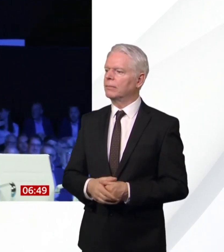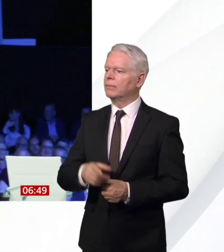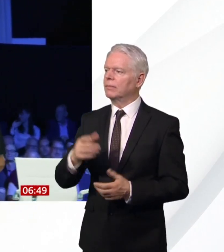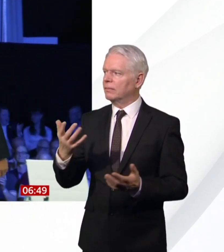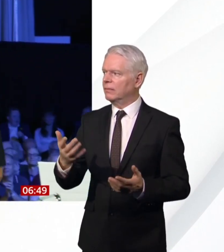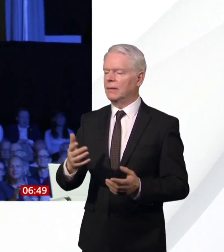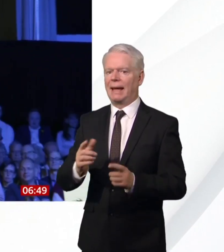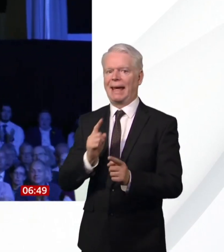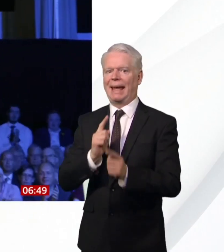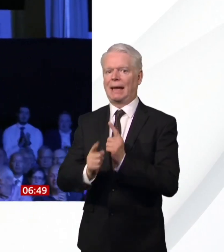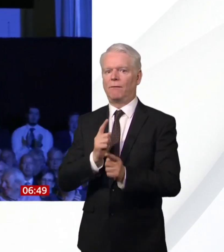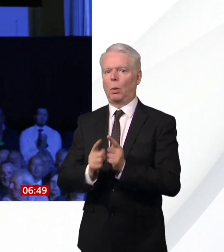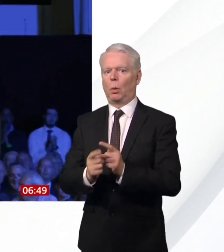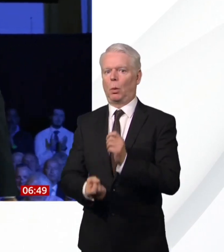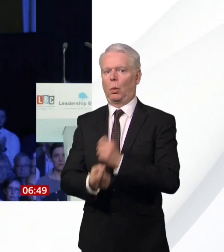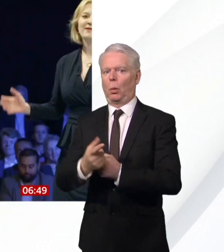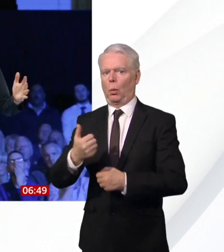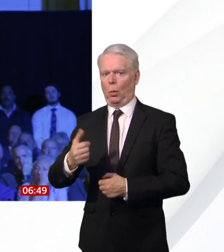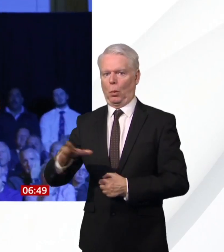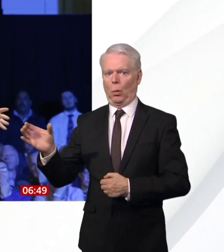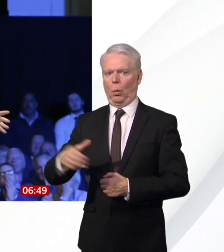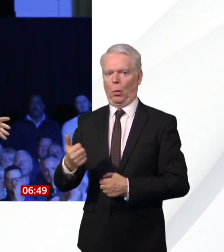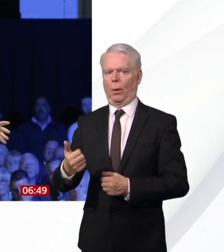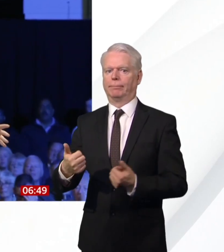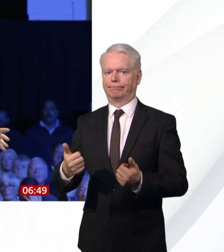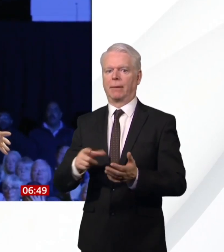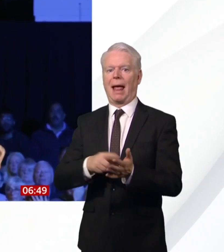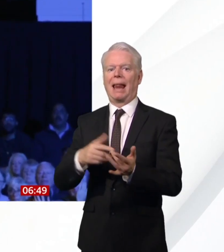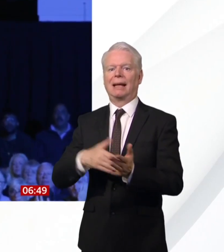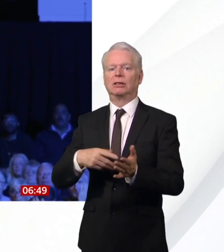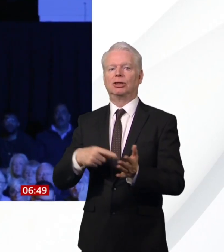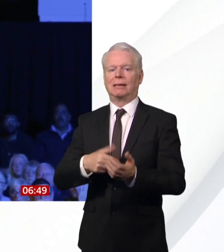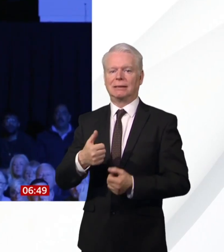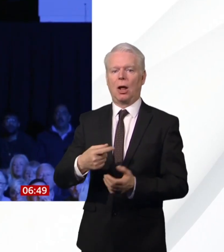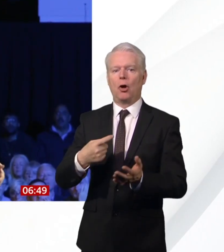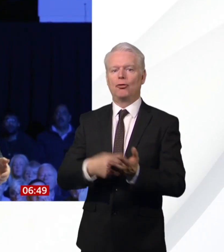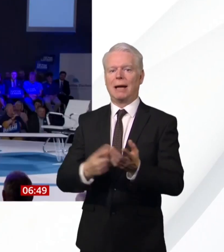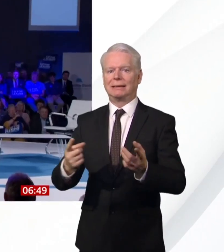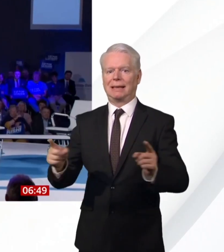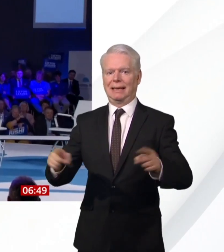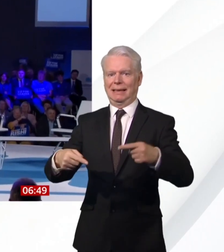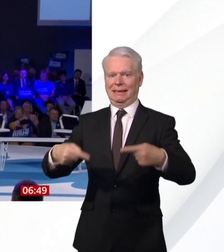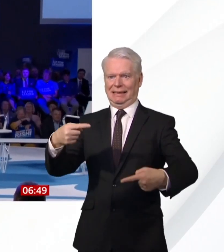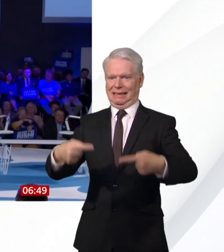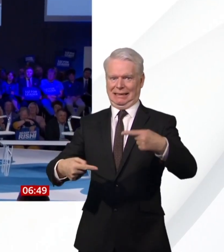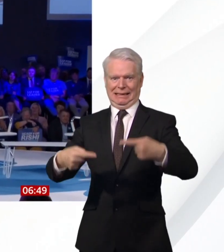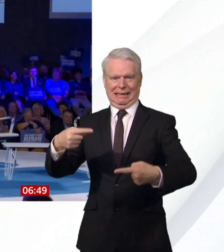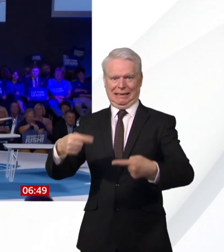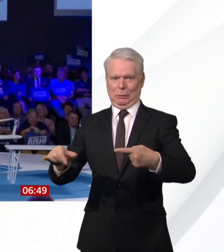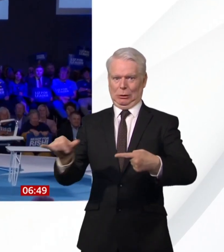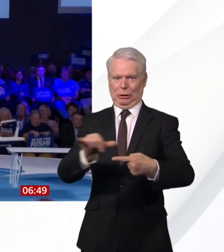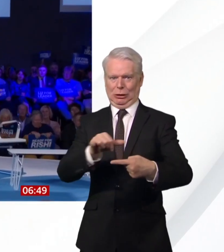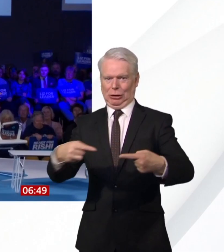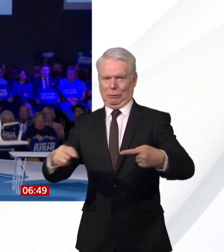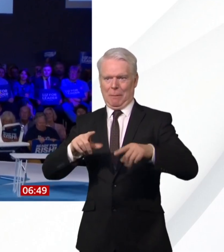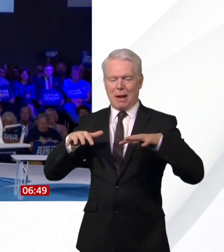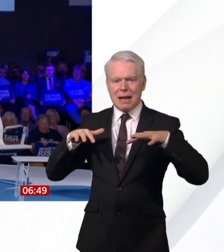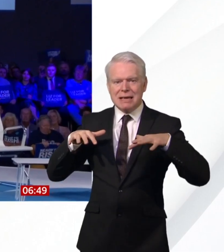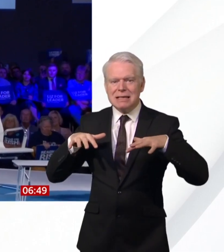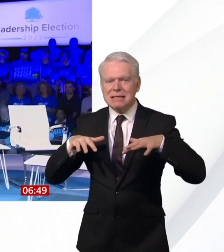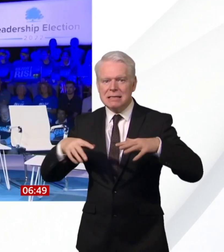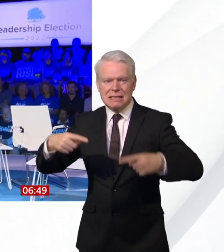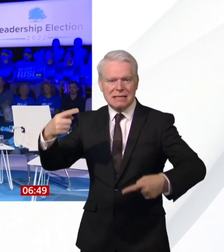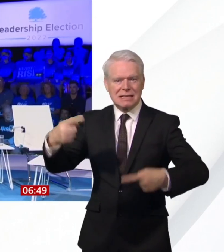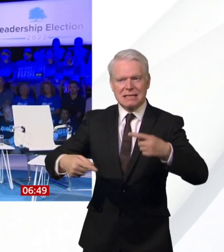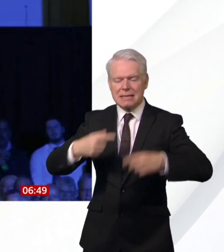Truss and Rishi Sunak faced a gruelling dash around the country to get the votes of Conservative members. It's fantastic to be here in